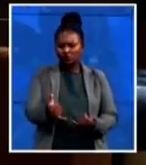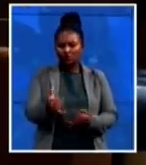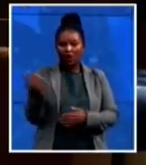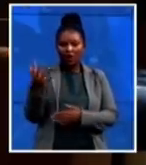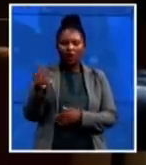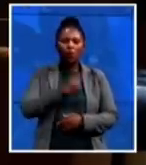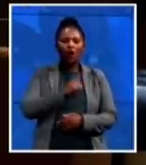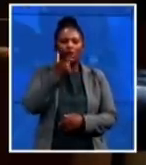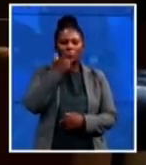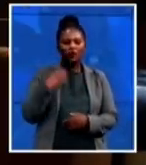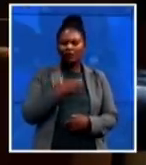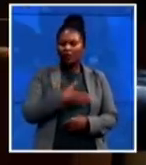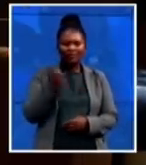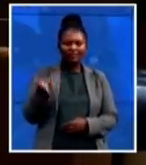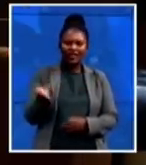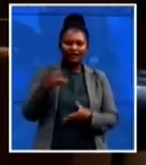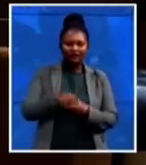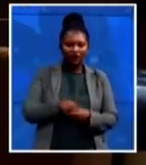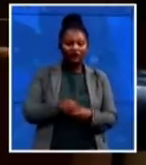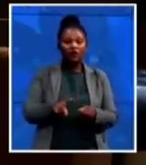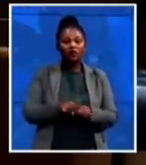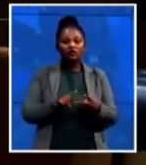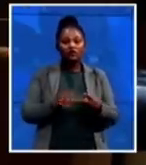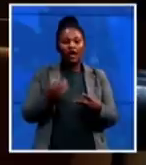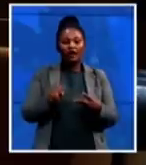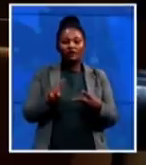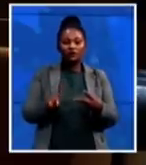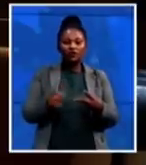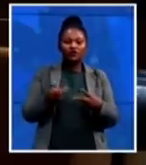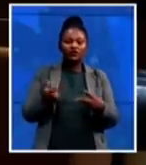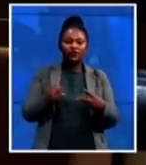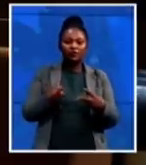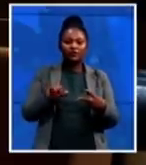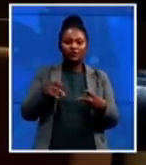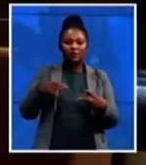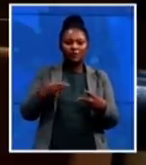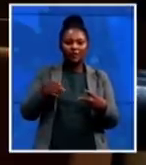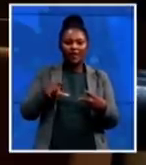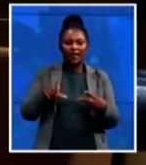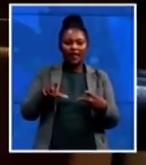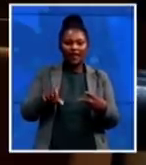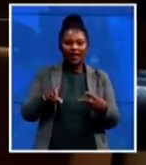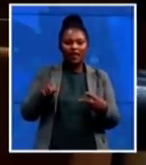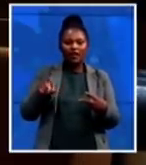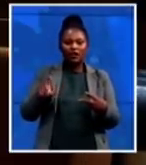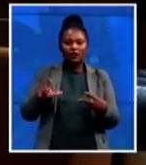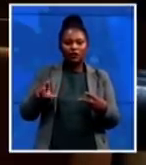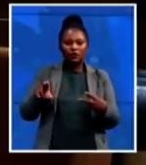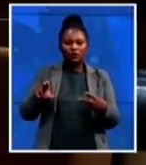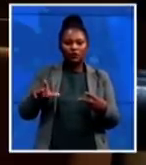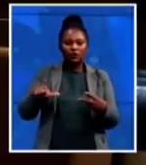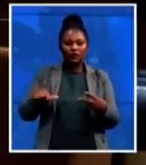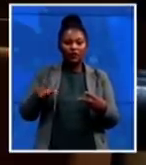There's also a question from Spelele Lula, who's asking, since a lot of companies are enforcing mandatory vaccines